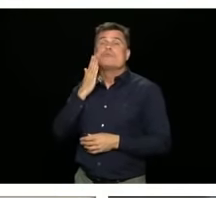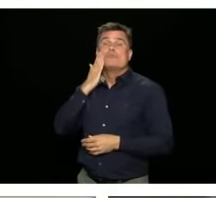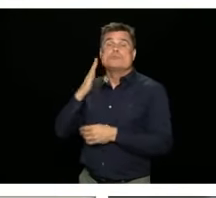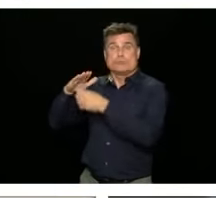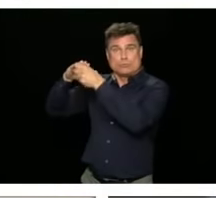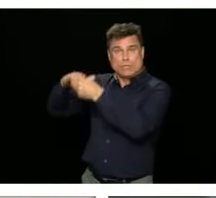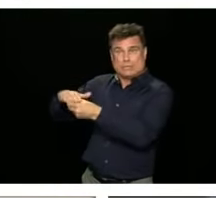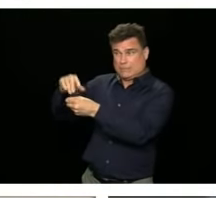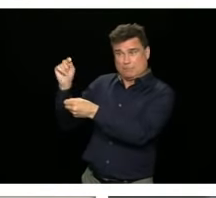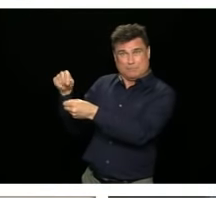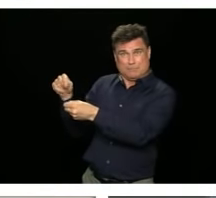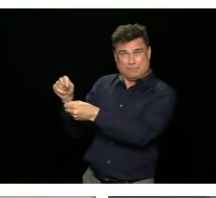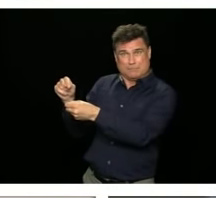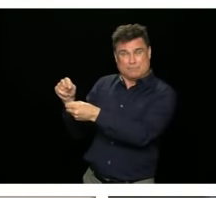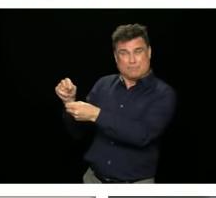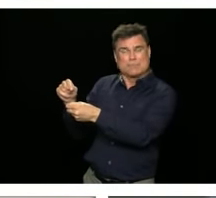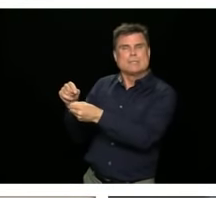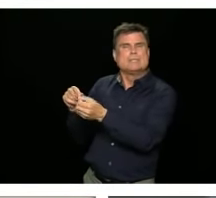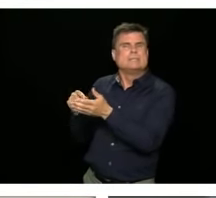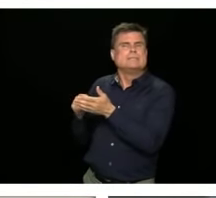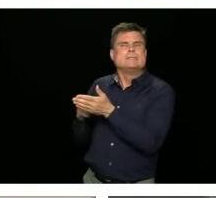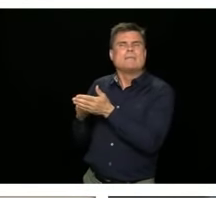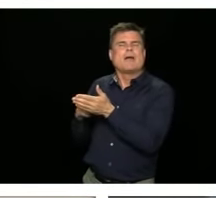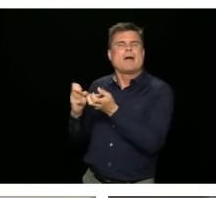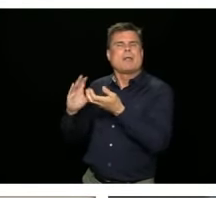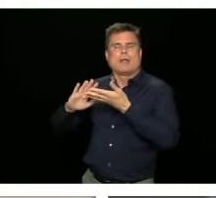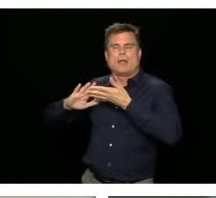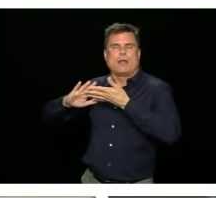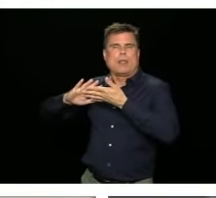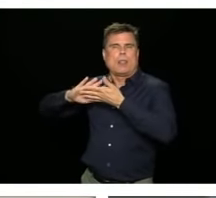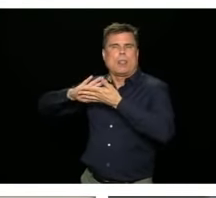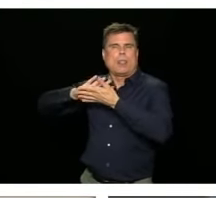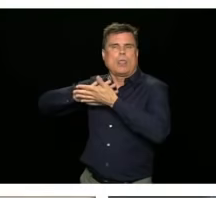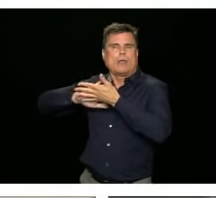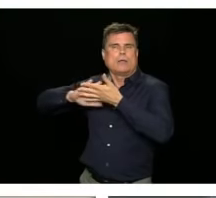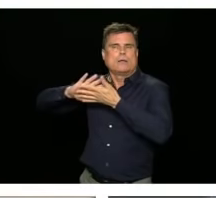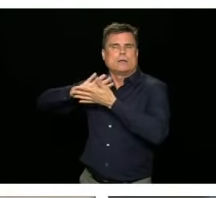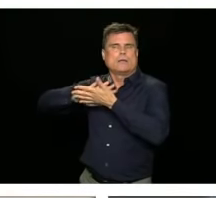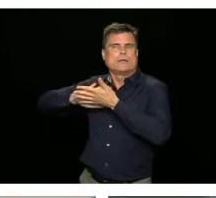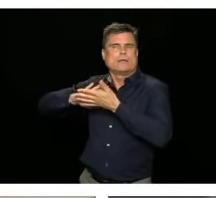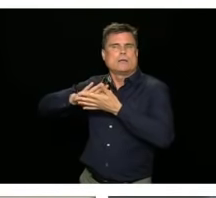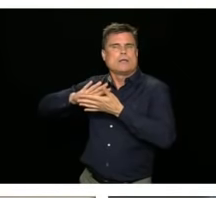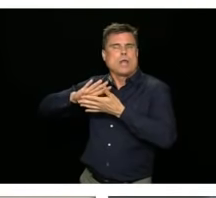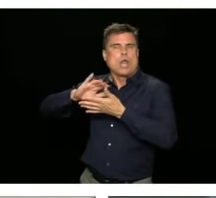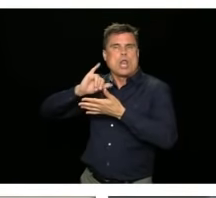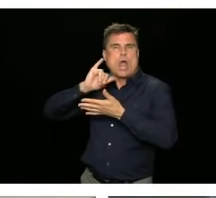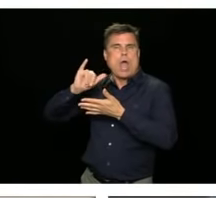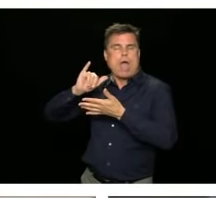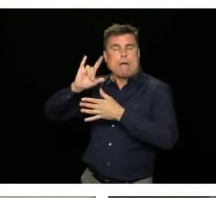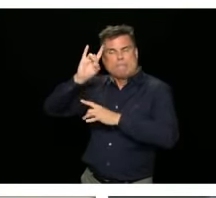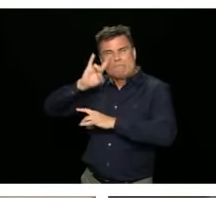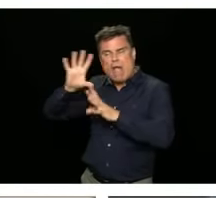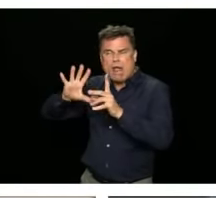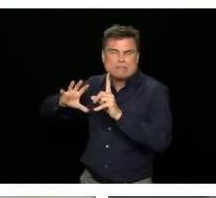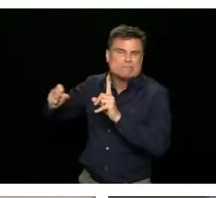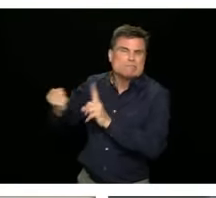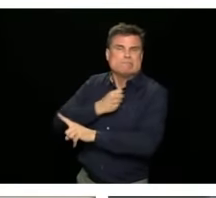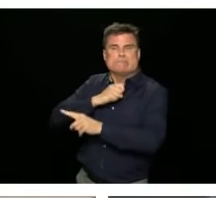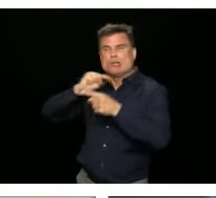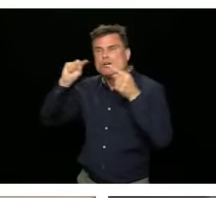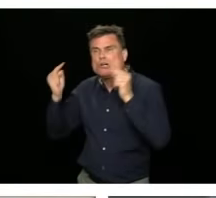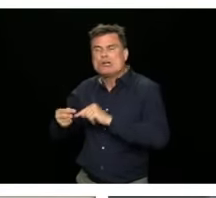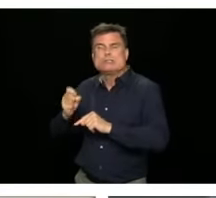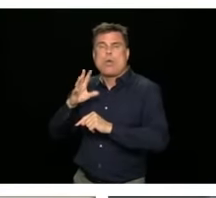of criteria, but are just as impactful and harmful. And so we need to literally create a wraparound service